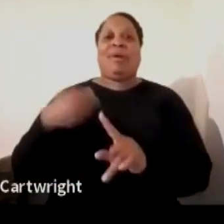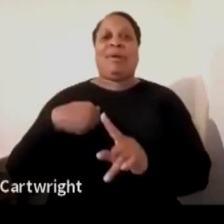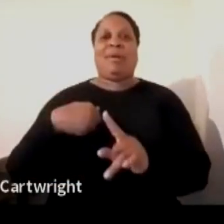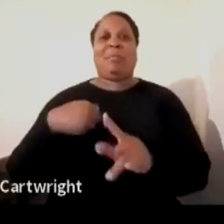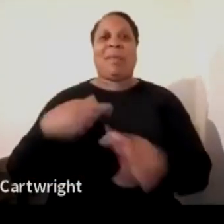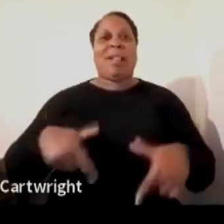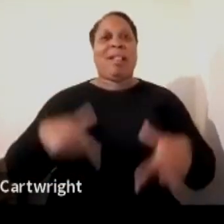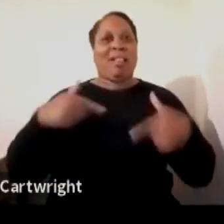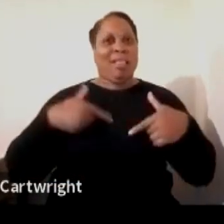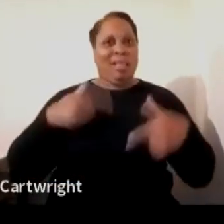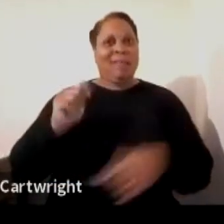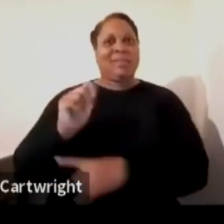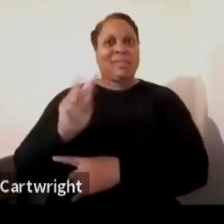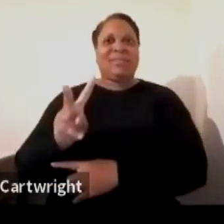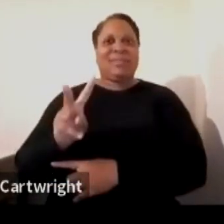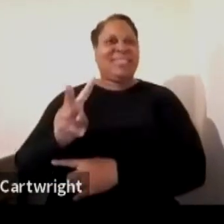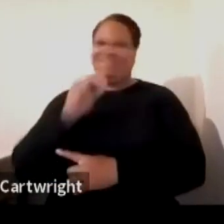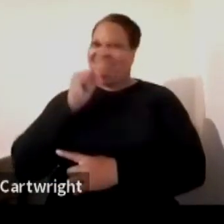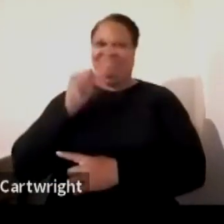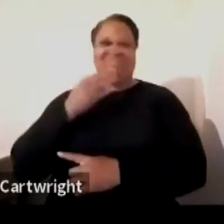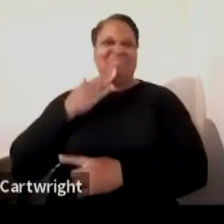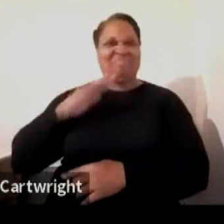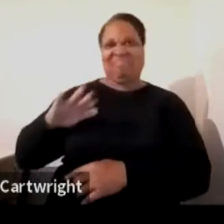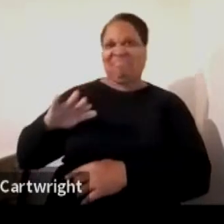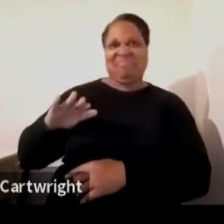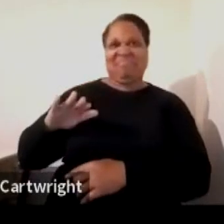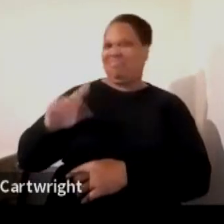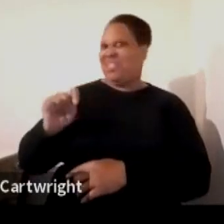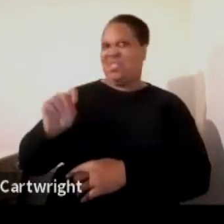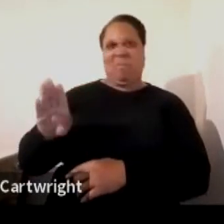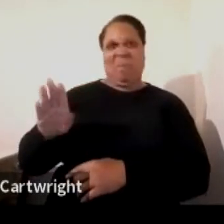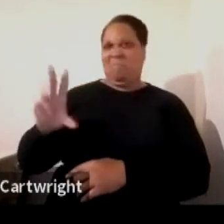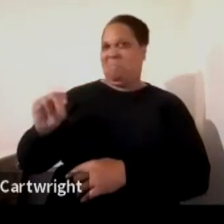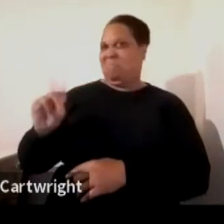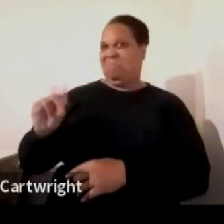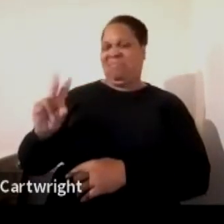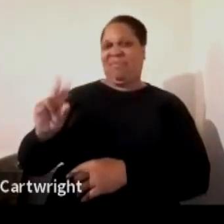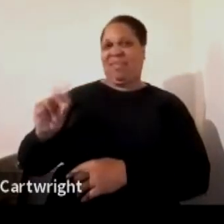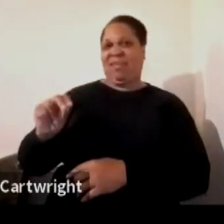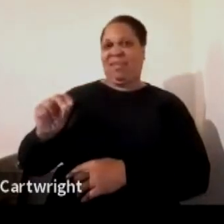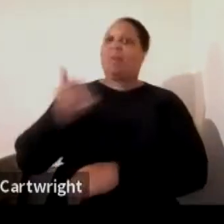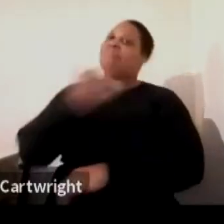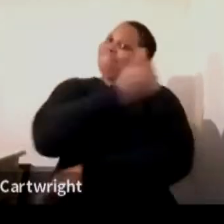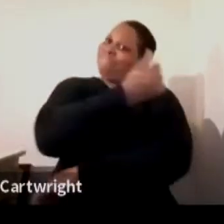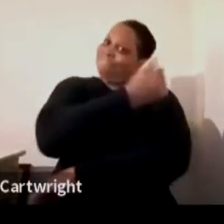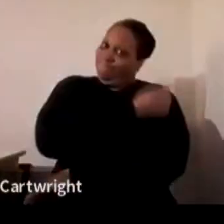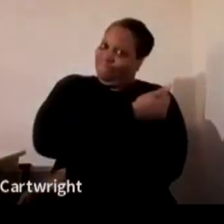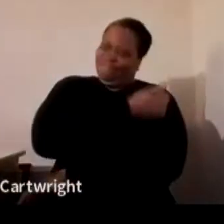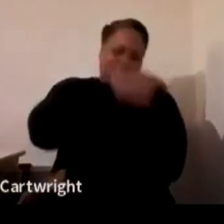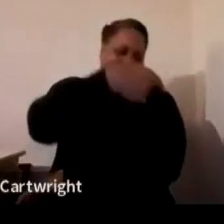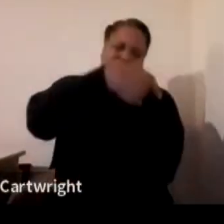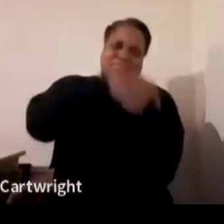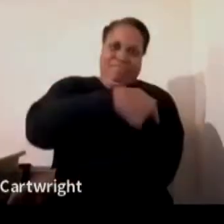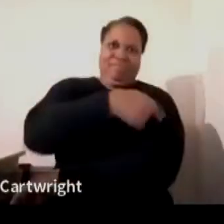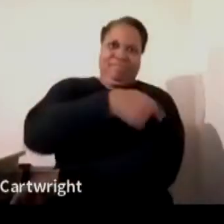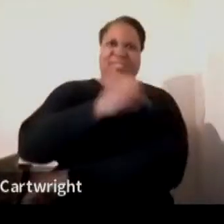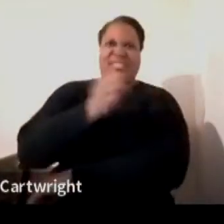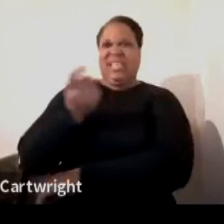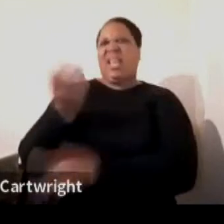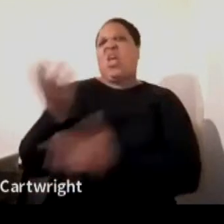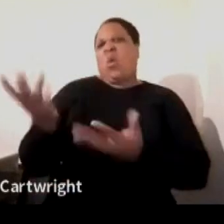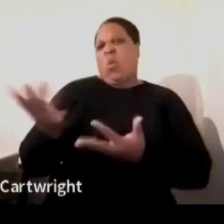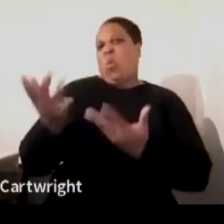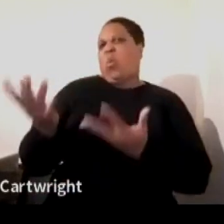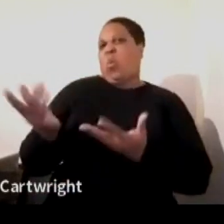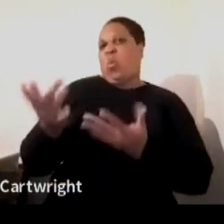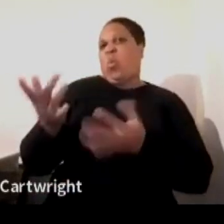TV, it wasn't too bad actually. Had the shot in my arm. There is a bit of a waiting time after